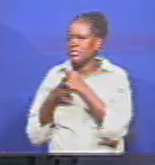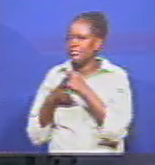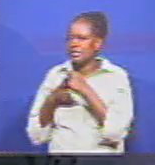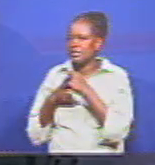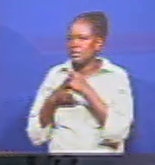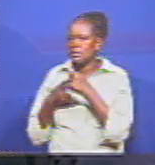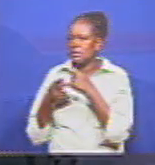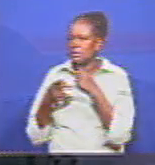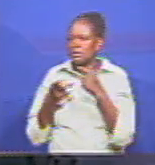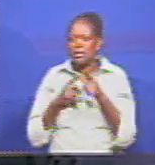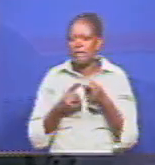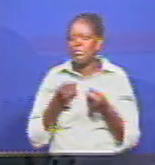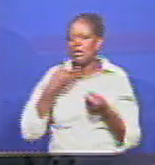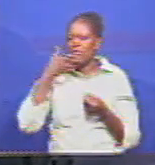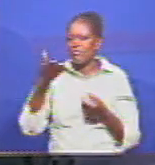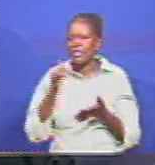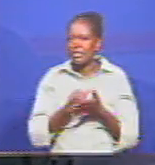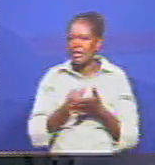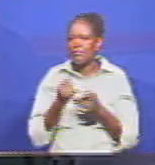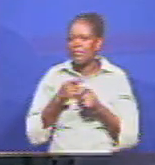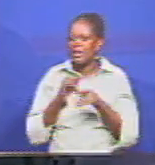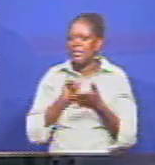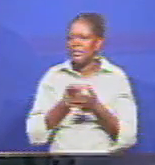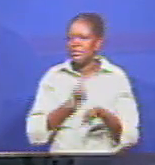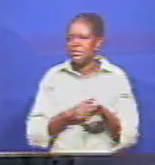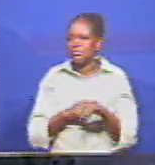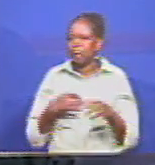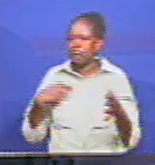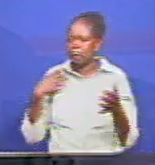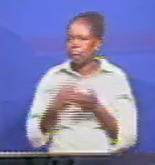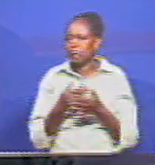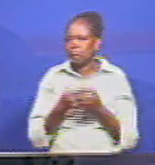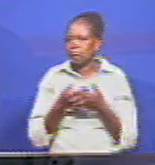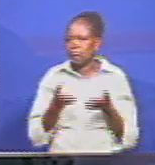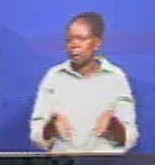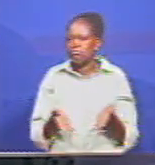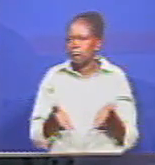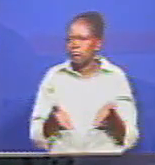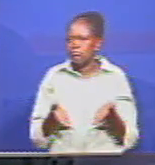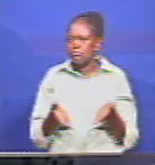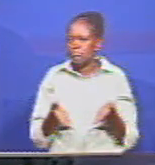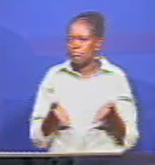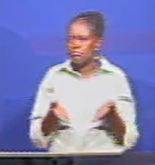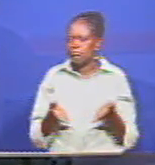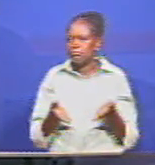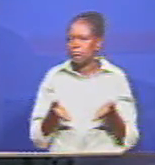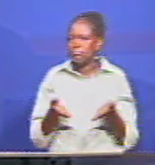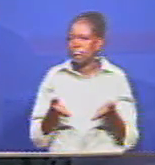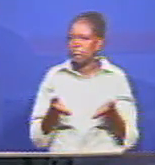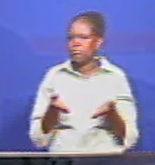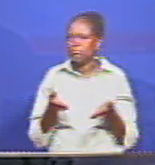1977, and I have to confess that since that time, mm-hmm. up to this time I'm talking to you, mm-hmm. I have